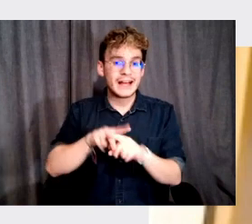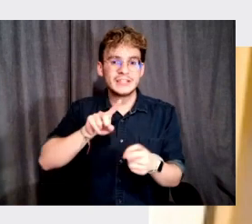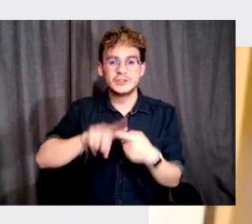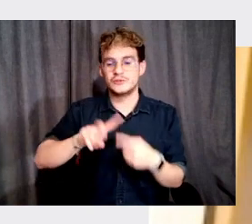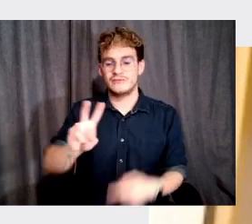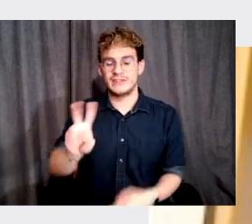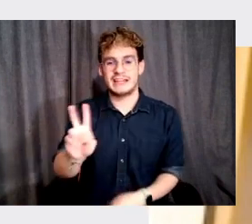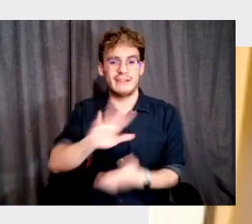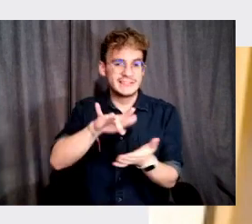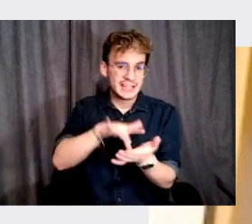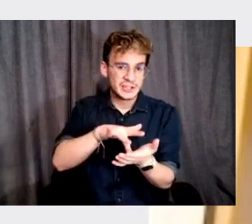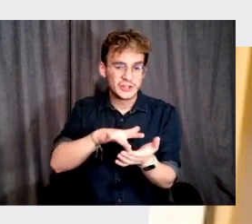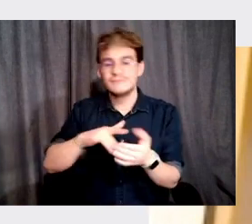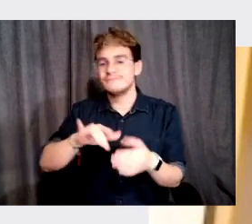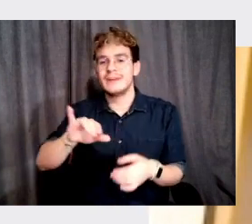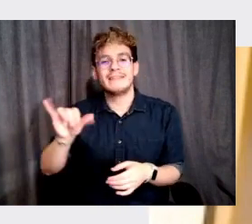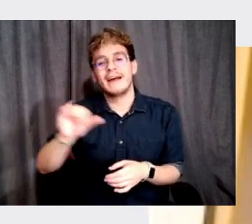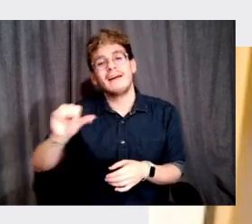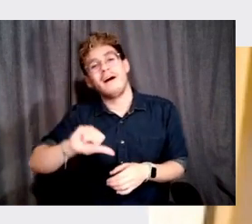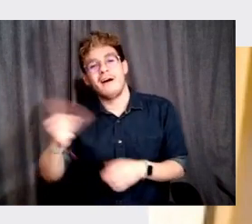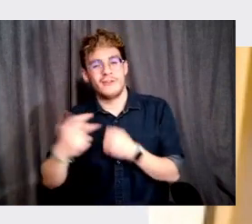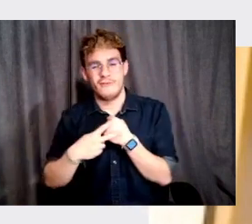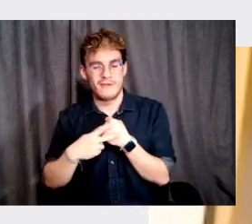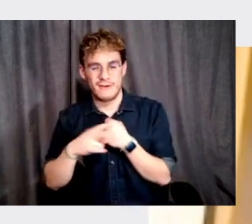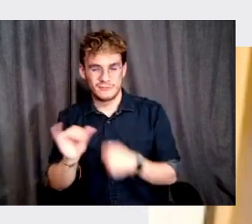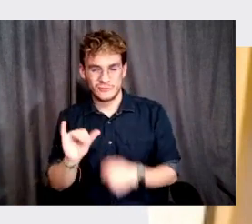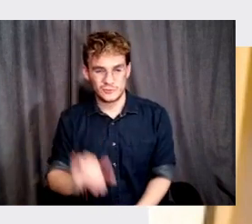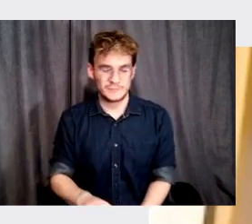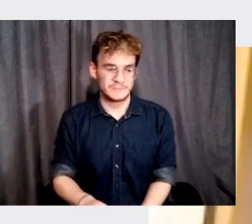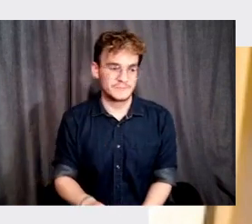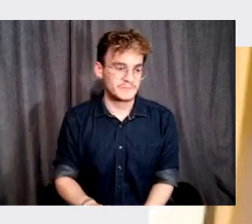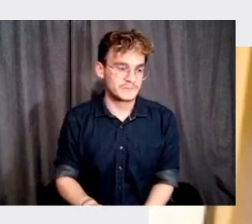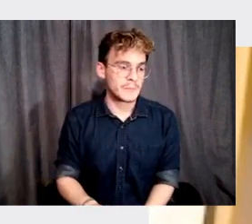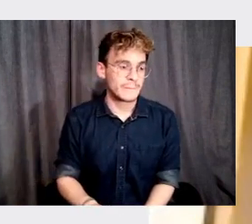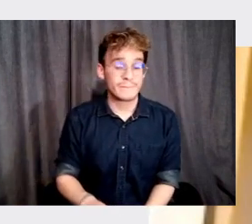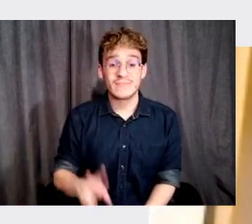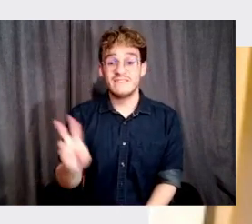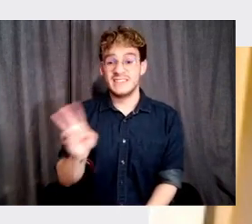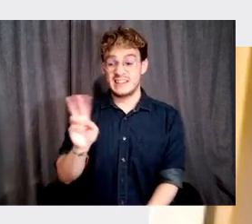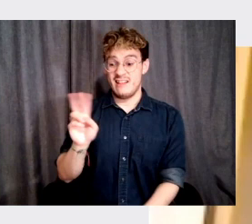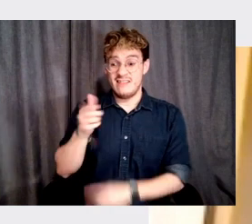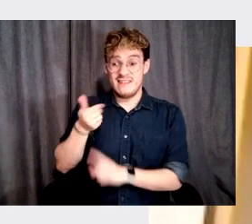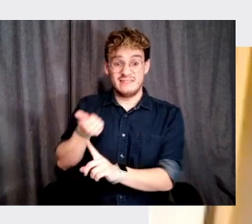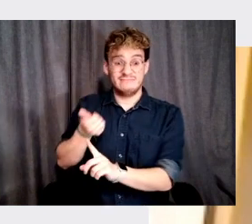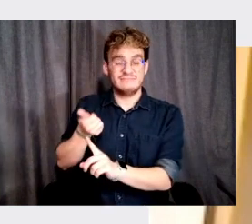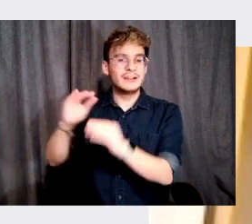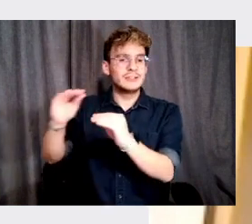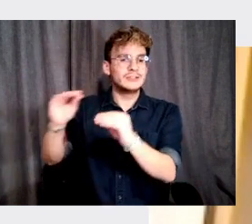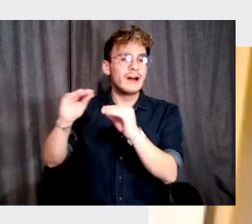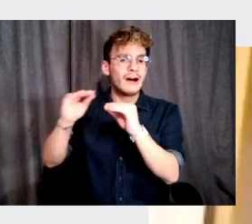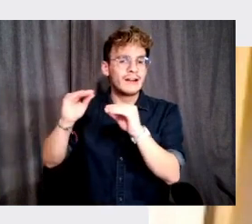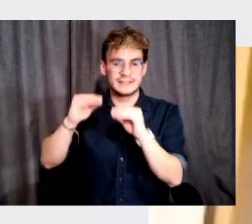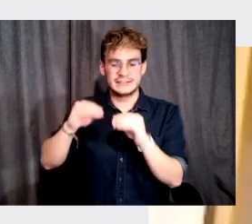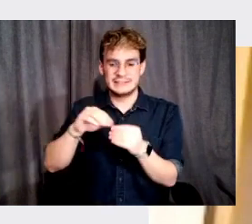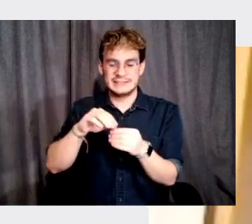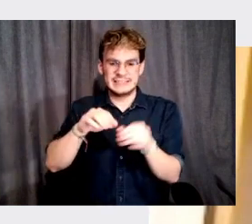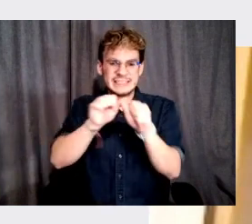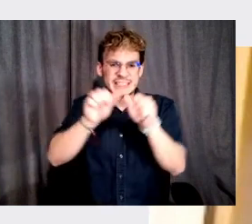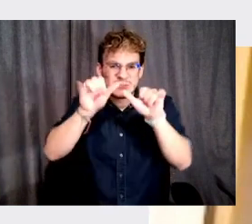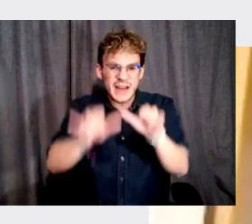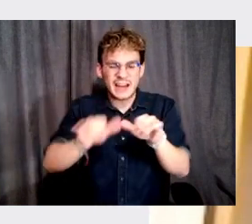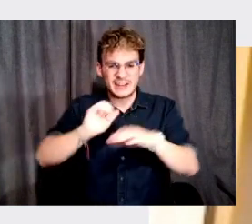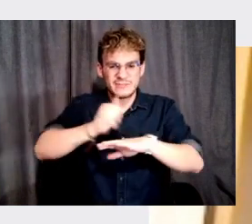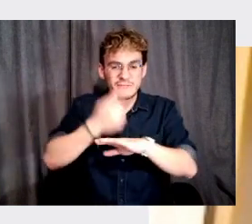Vignelli Center as with any archive. The Vignellis taught us that design is a systematic framework for